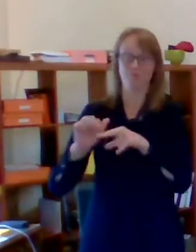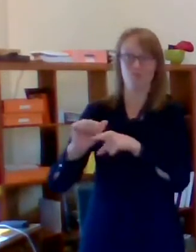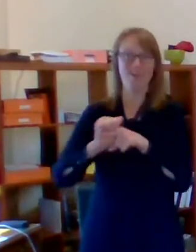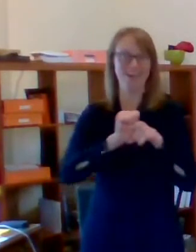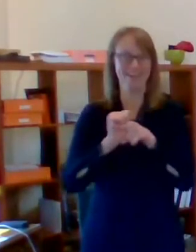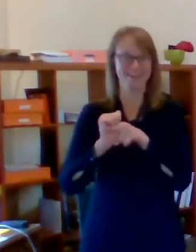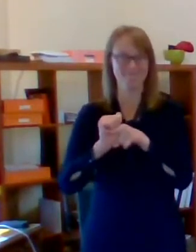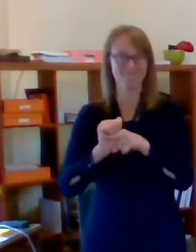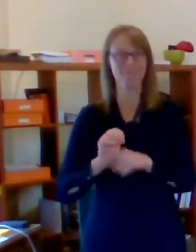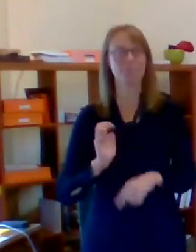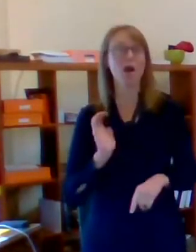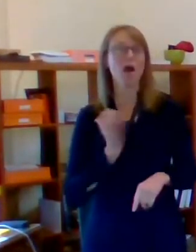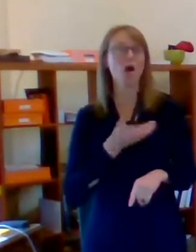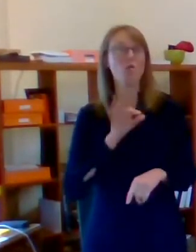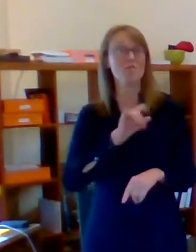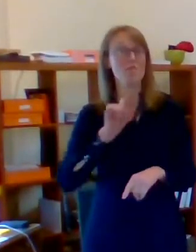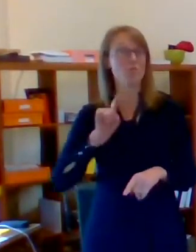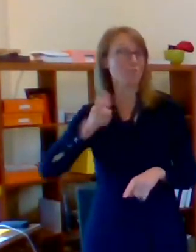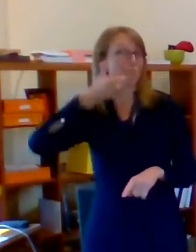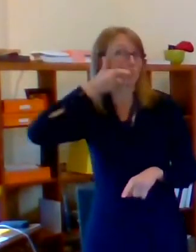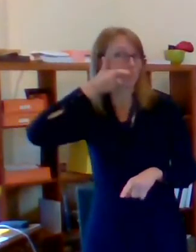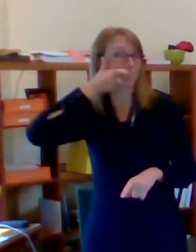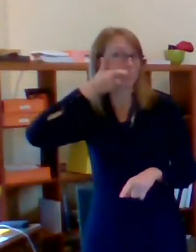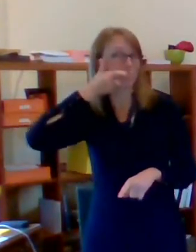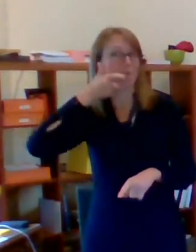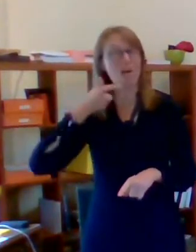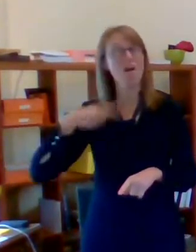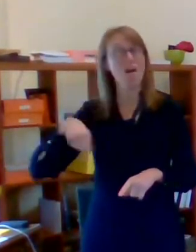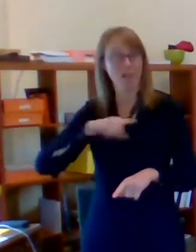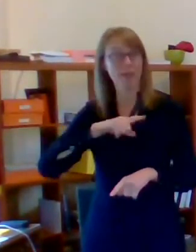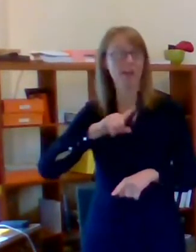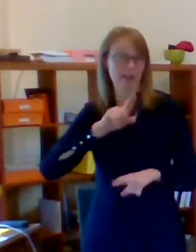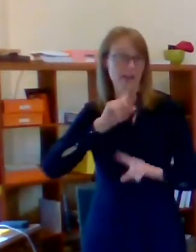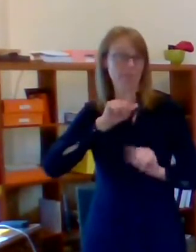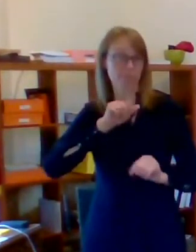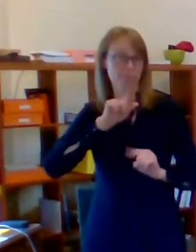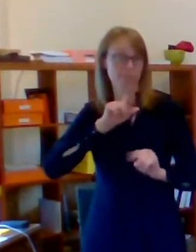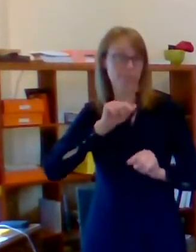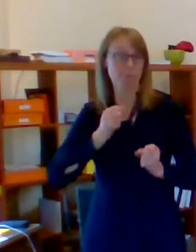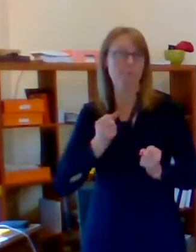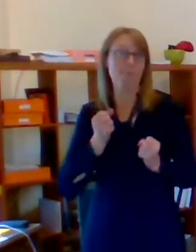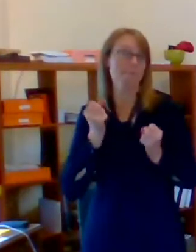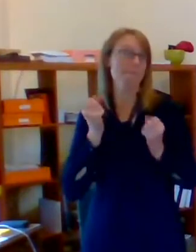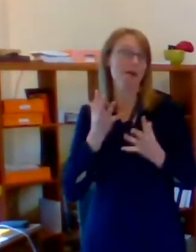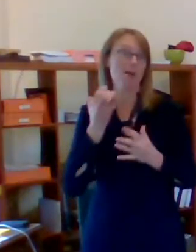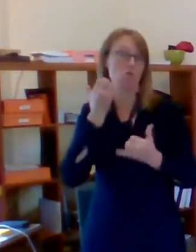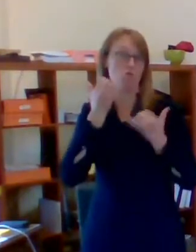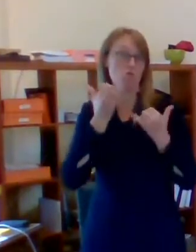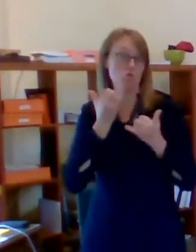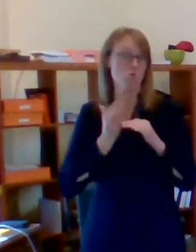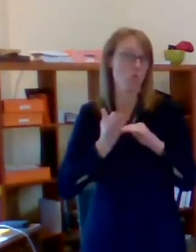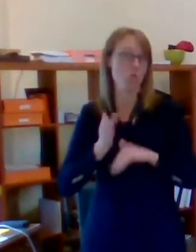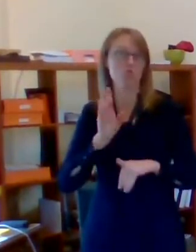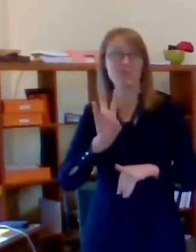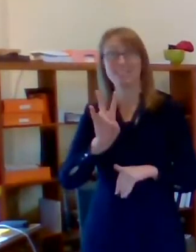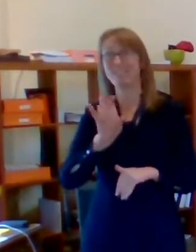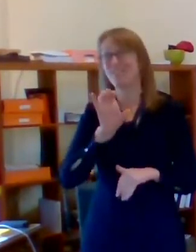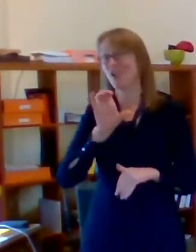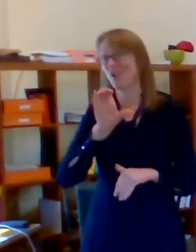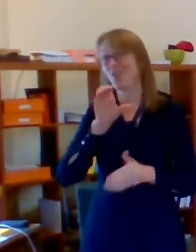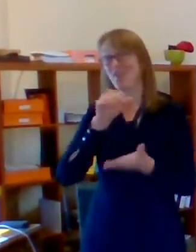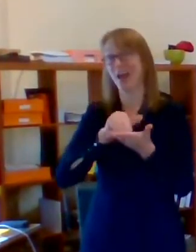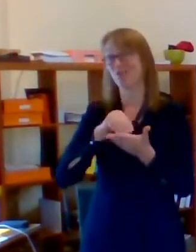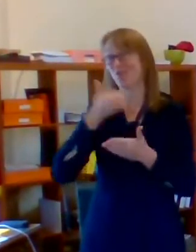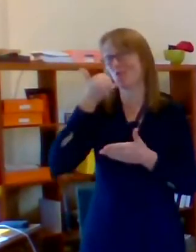operators, as I mentioned earlier, they take over 700,000 calls a year. And they